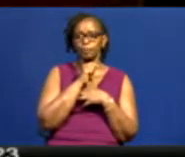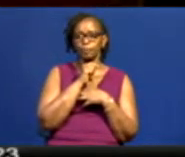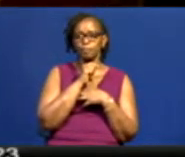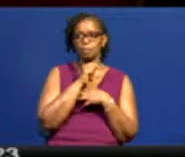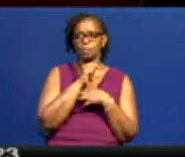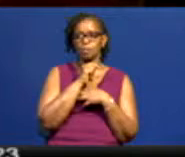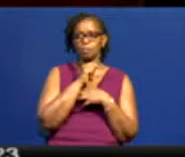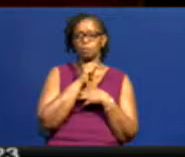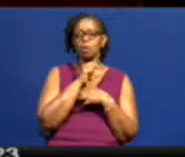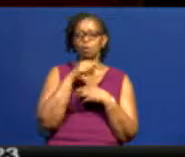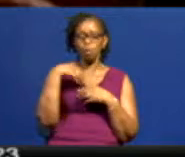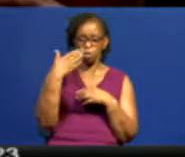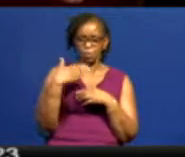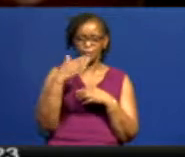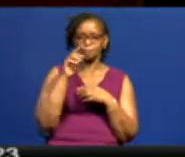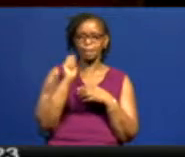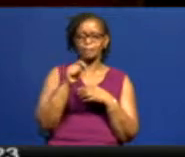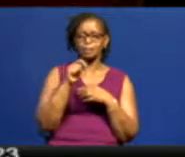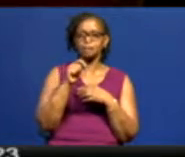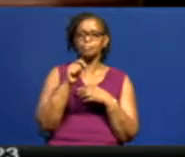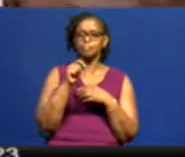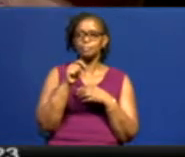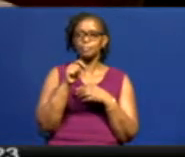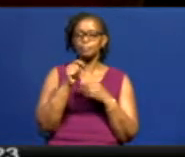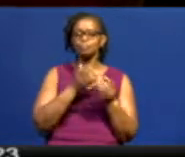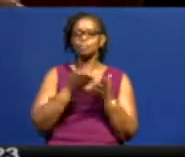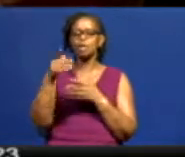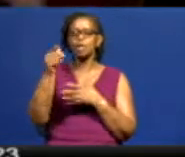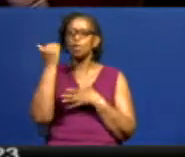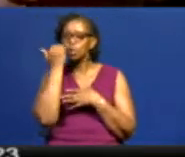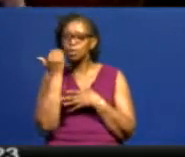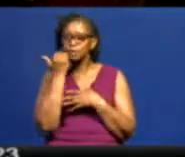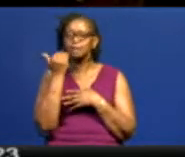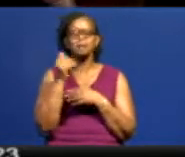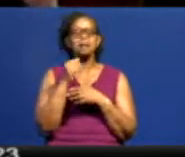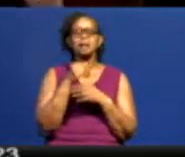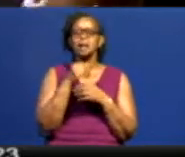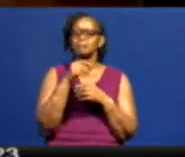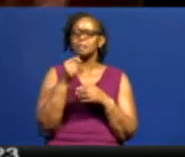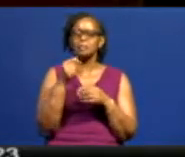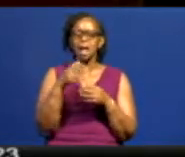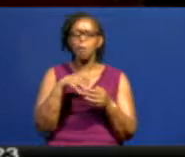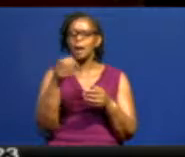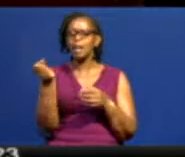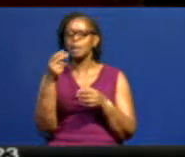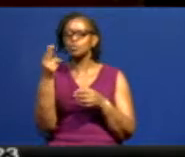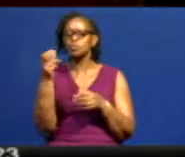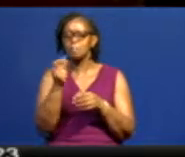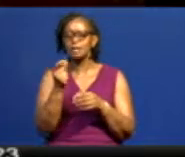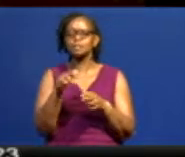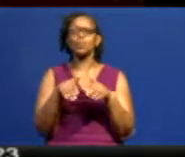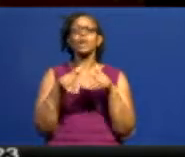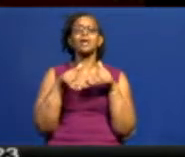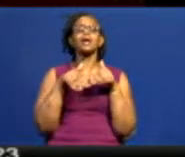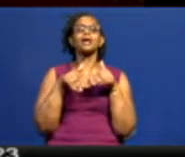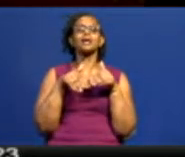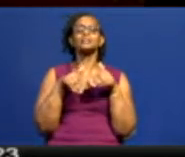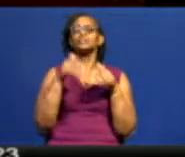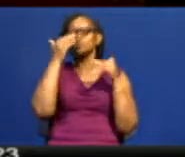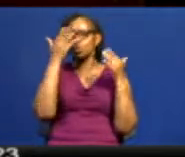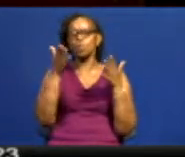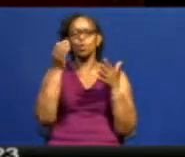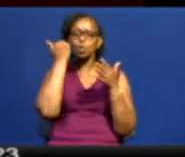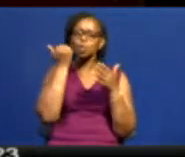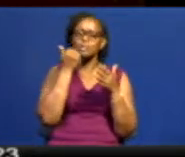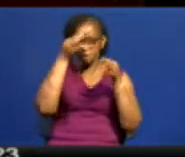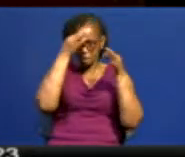litigated in court. So there's another 2 months again of not knowing what the courts will decide. So around all this time, it